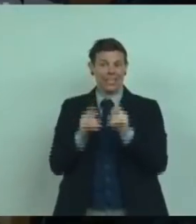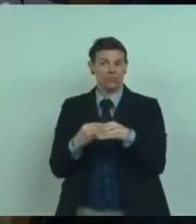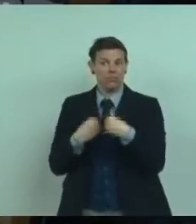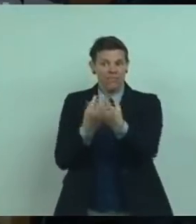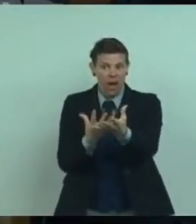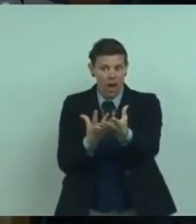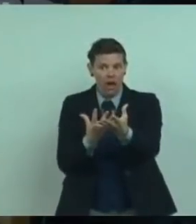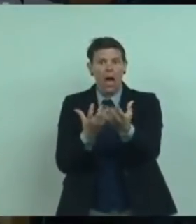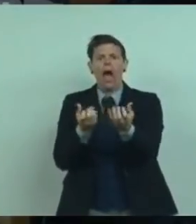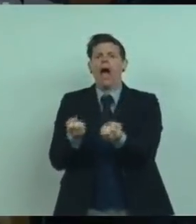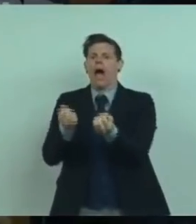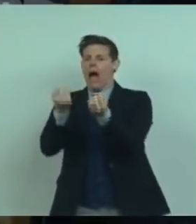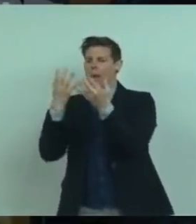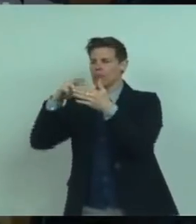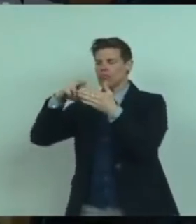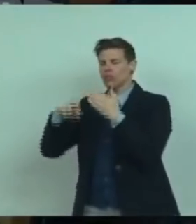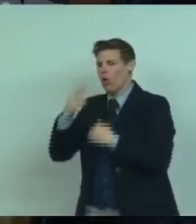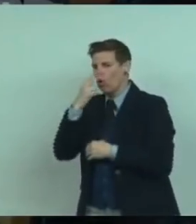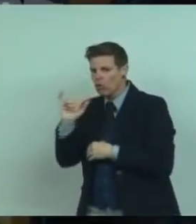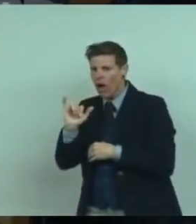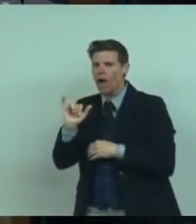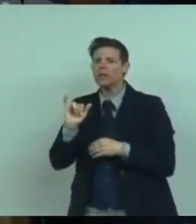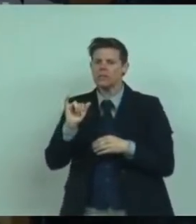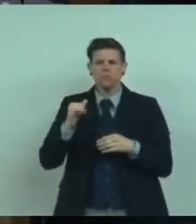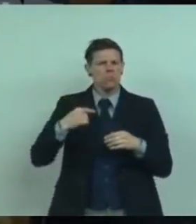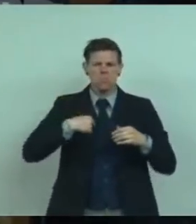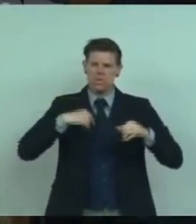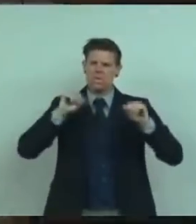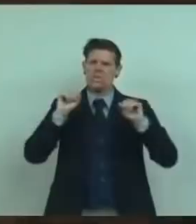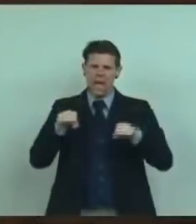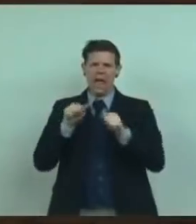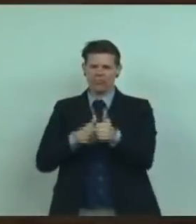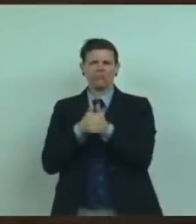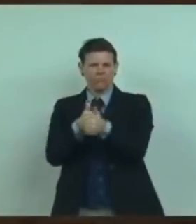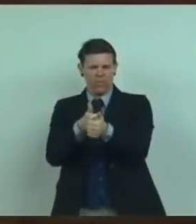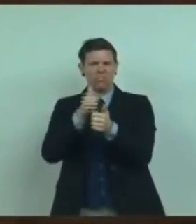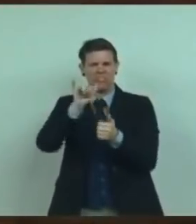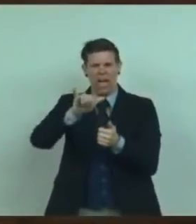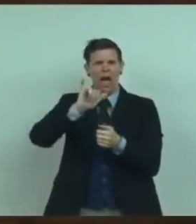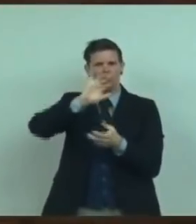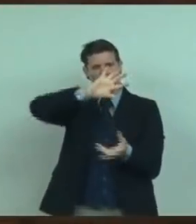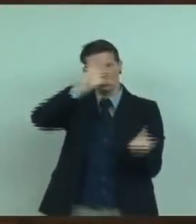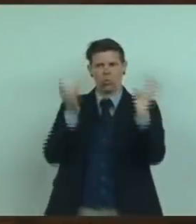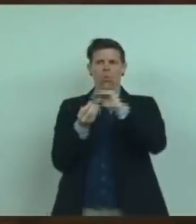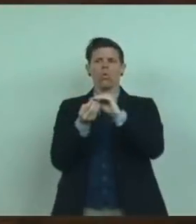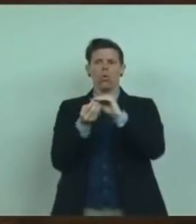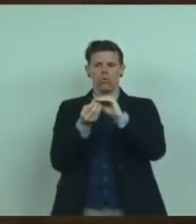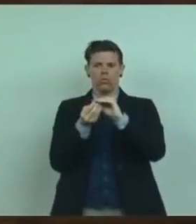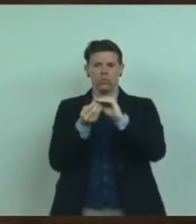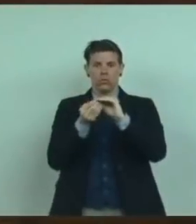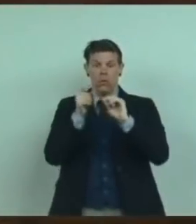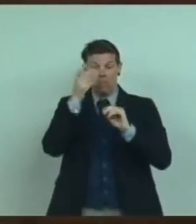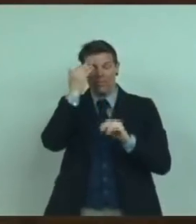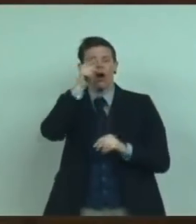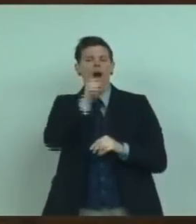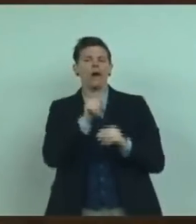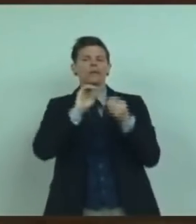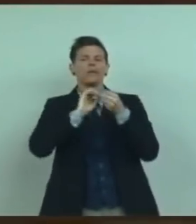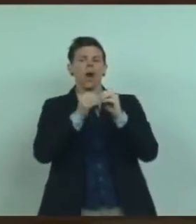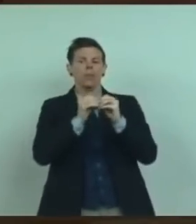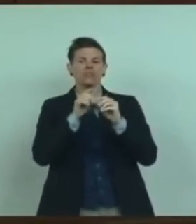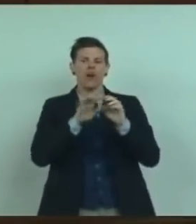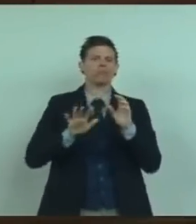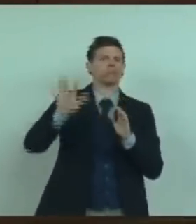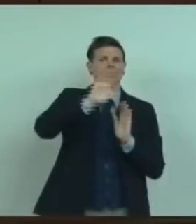that in the aggregate, so you get a sense. That's how we use that data to figure out what's going on around the state. But this should be